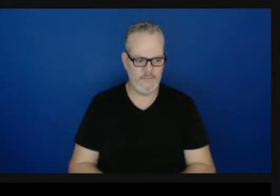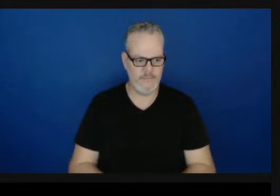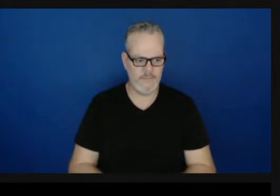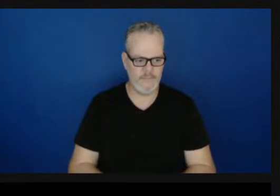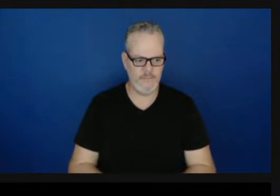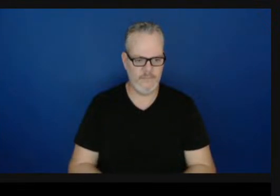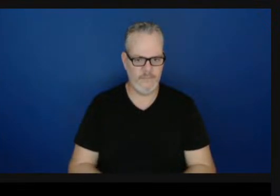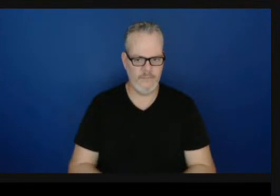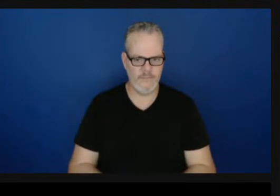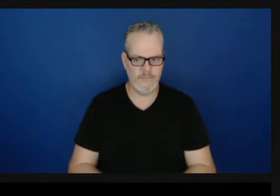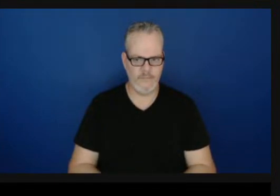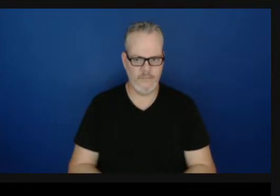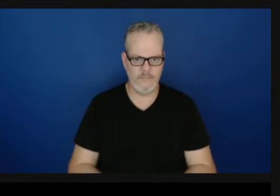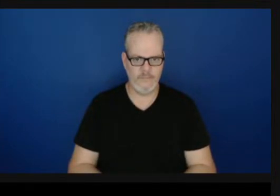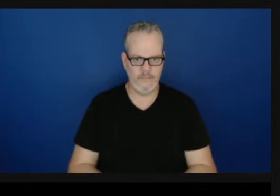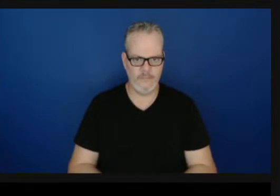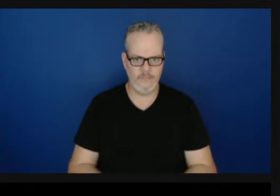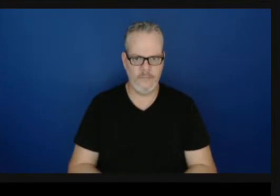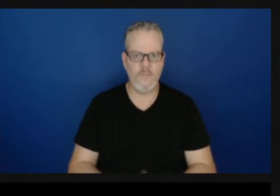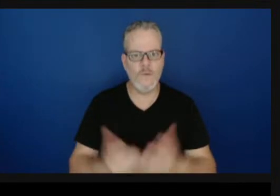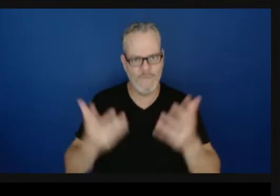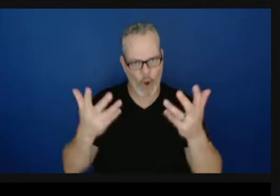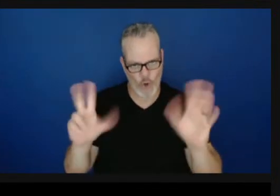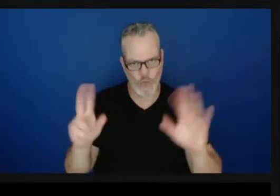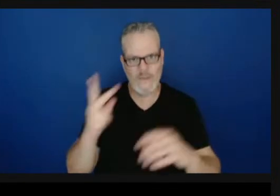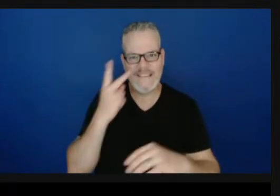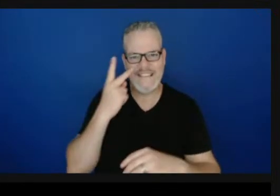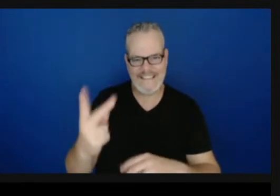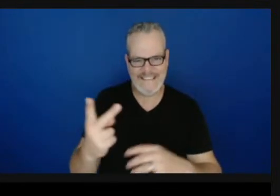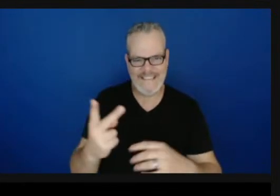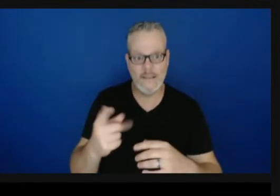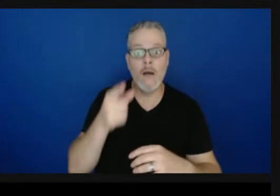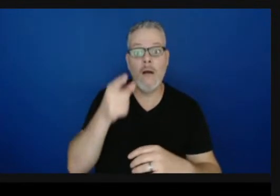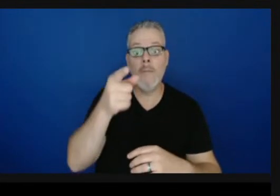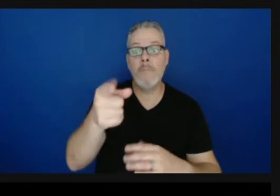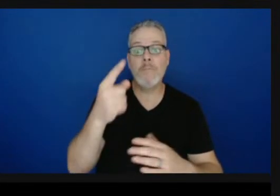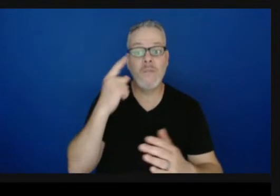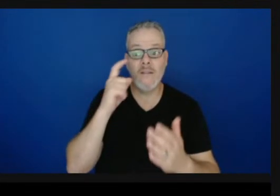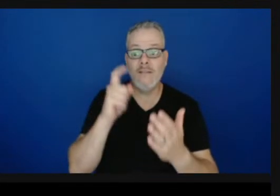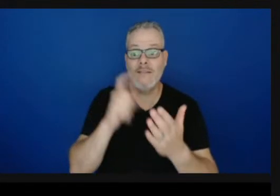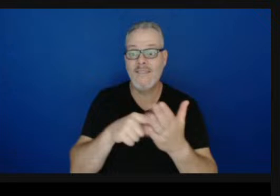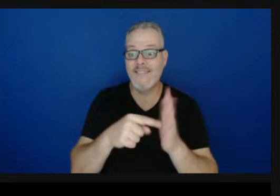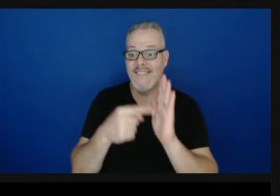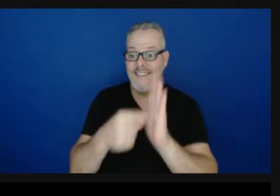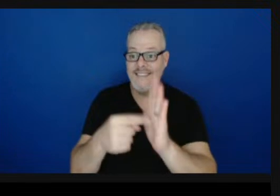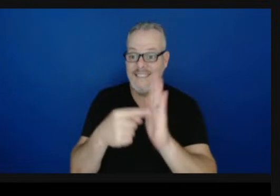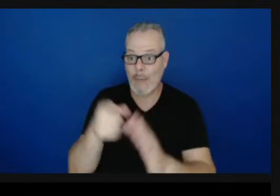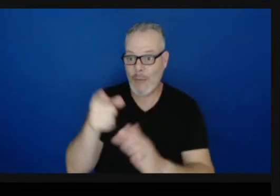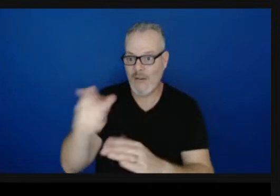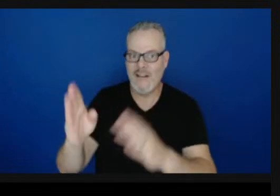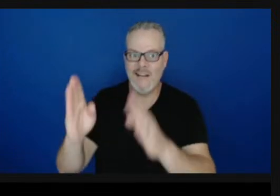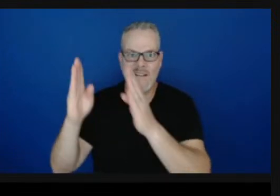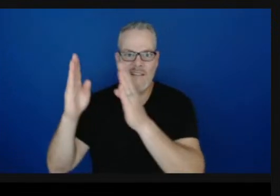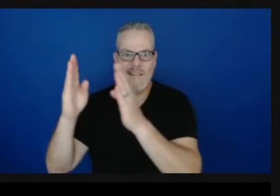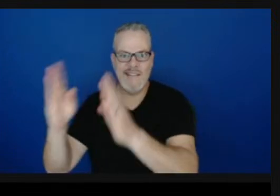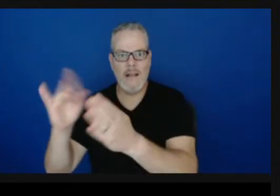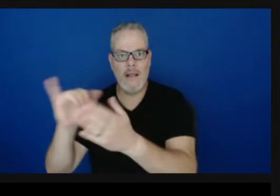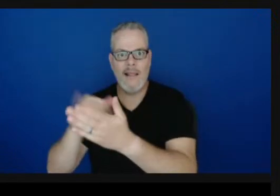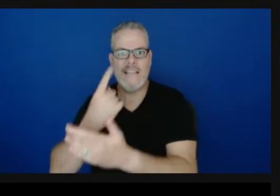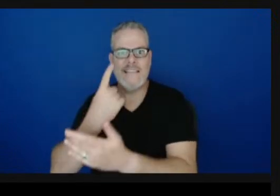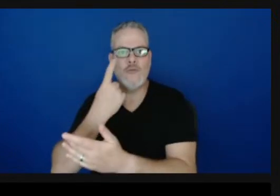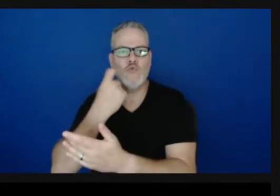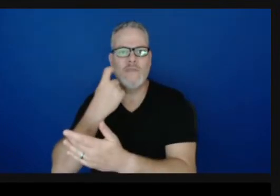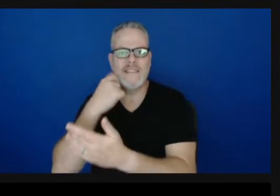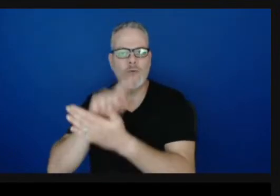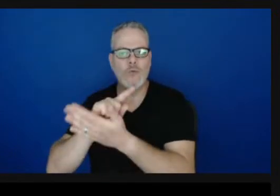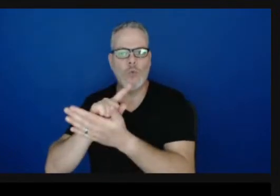We've seen tilt, and right here, for example, is our more recent earthquakes over the last week